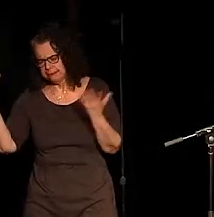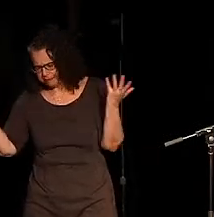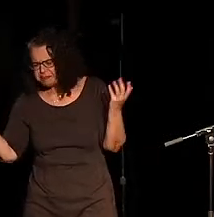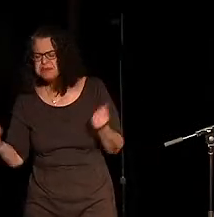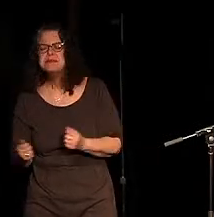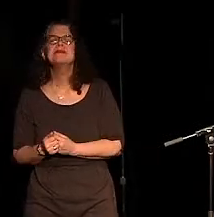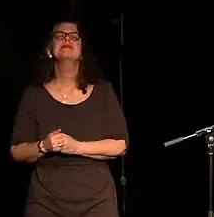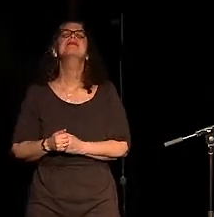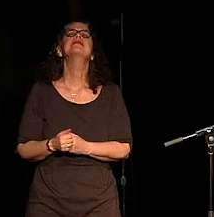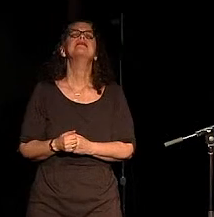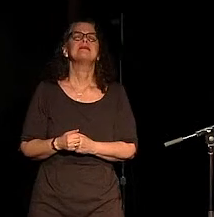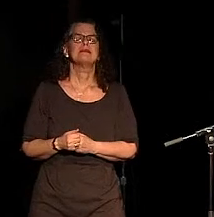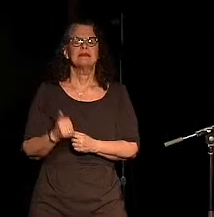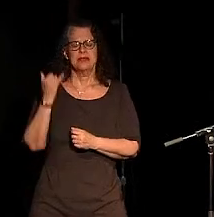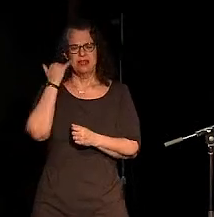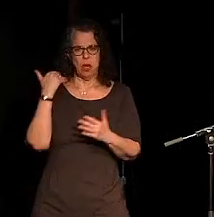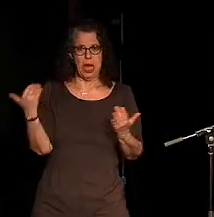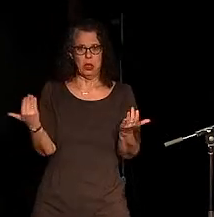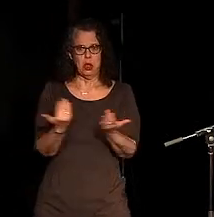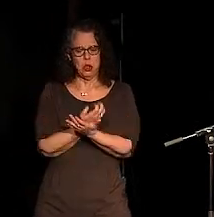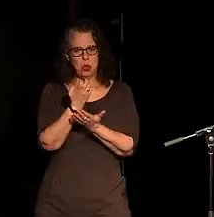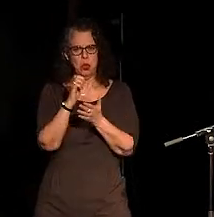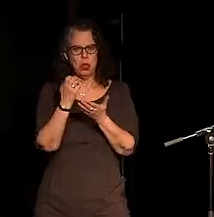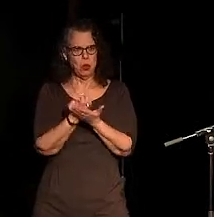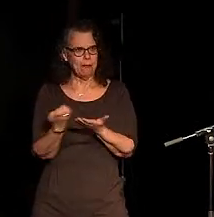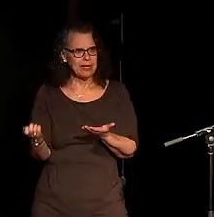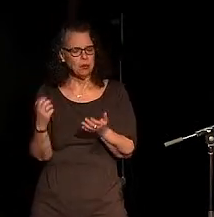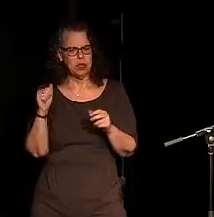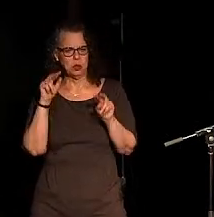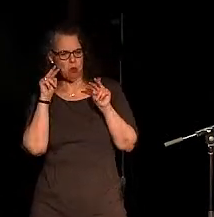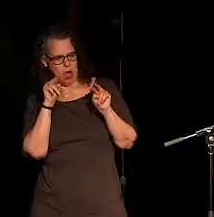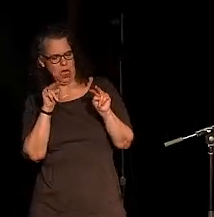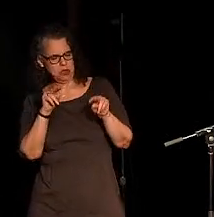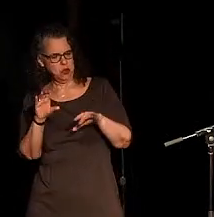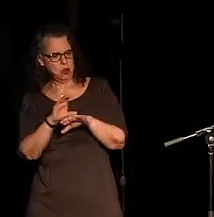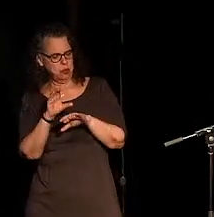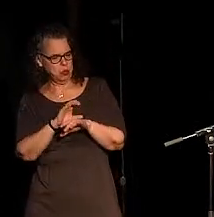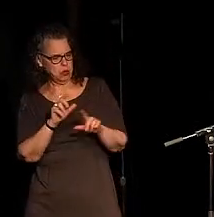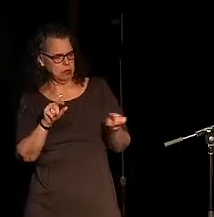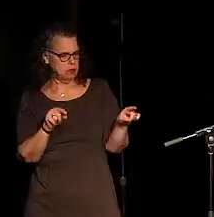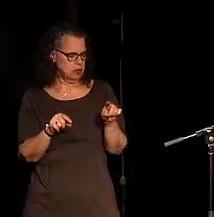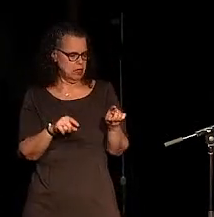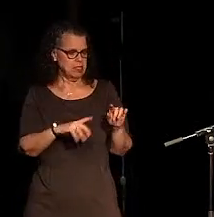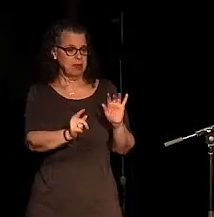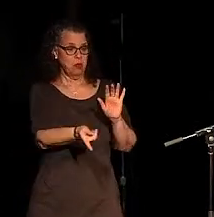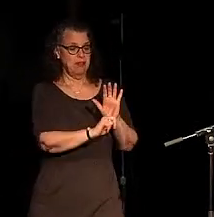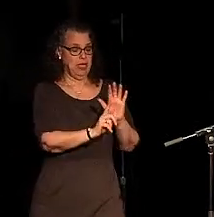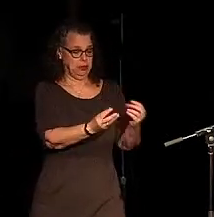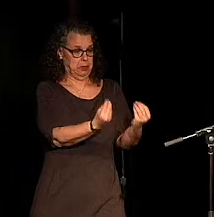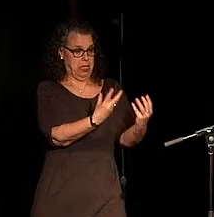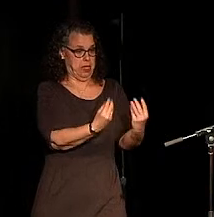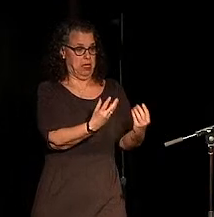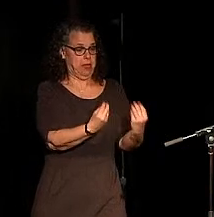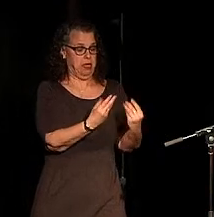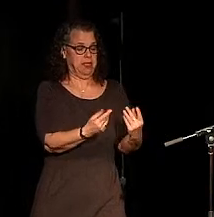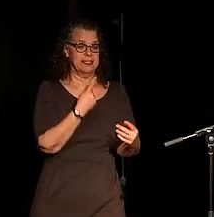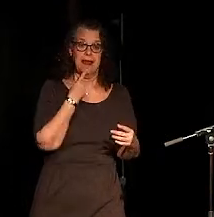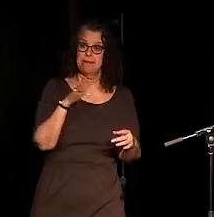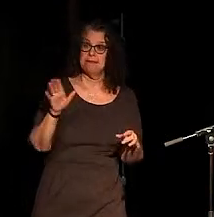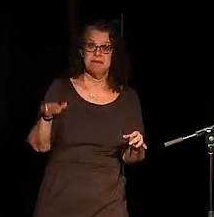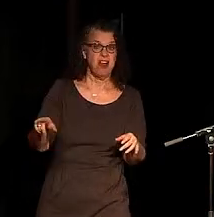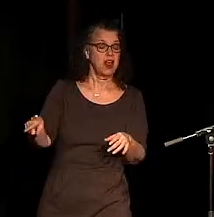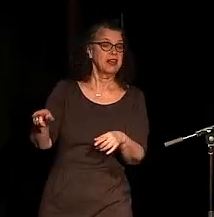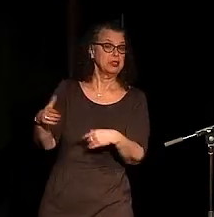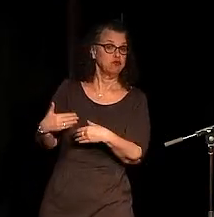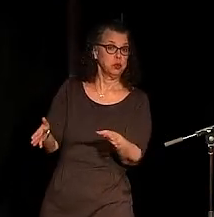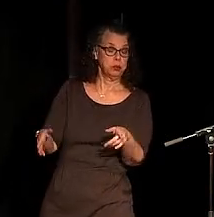if we have them, the newer equipment, obviously, we'll be able to see it on computer, and an alarm will flash on the computer screen, says, hey, in